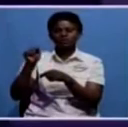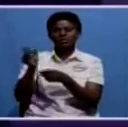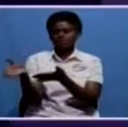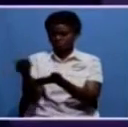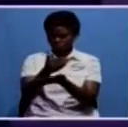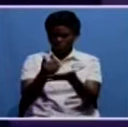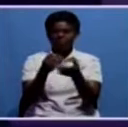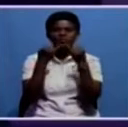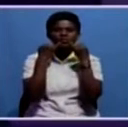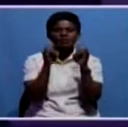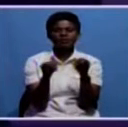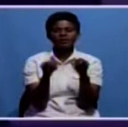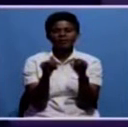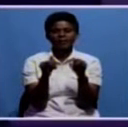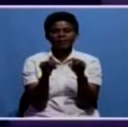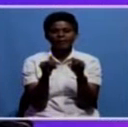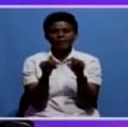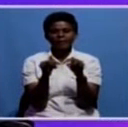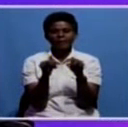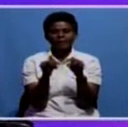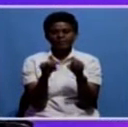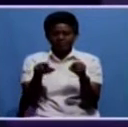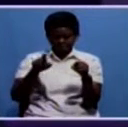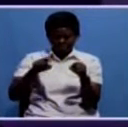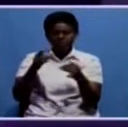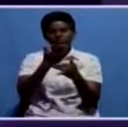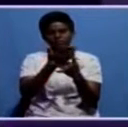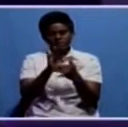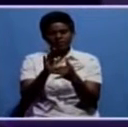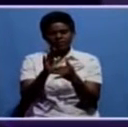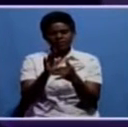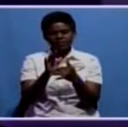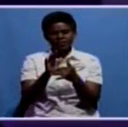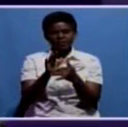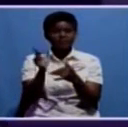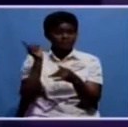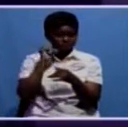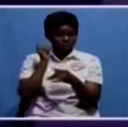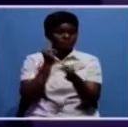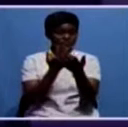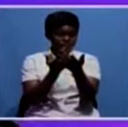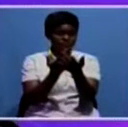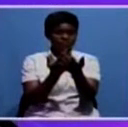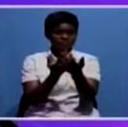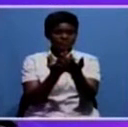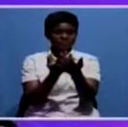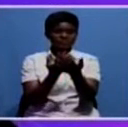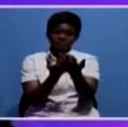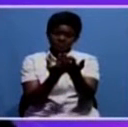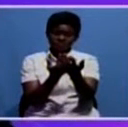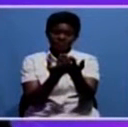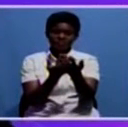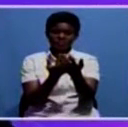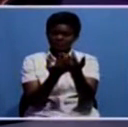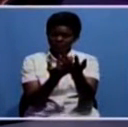information. Now, they need to share that. But these are professionals, isn't it? But listen to this. You put professionals on this, in this center, but follow, and